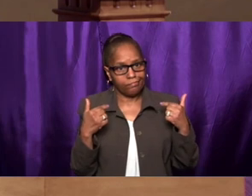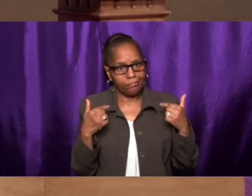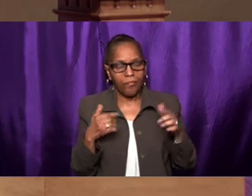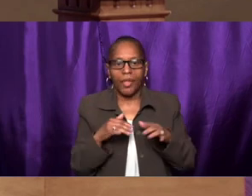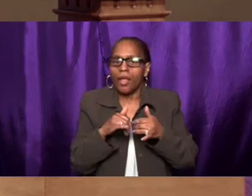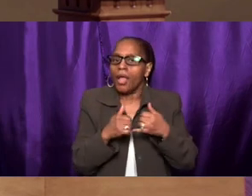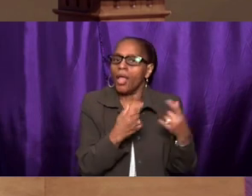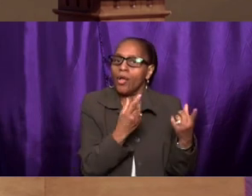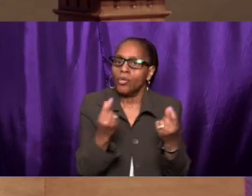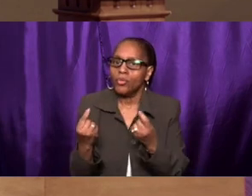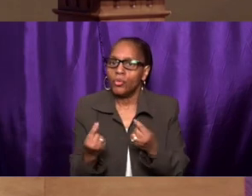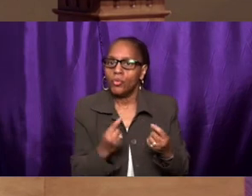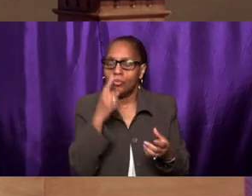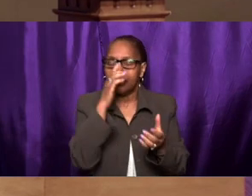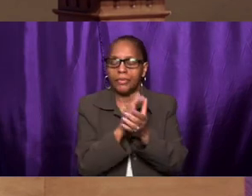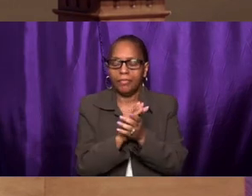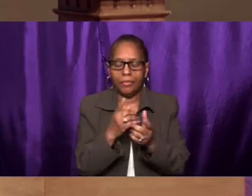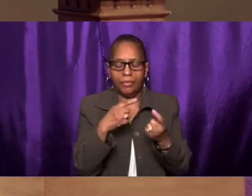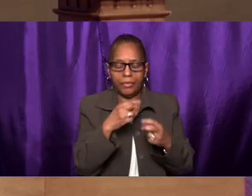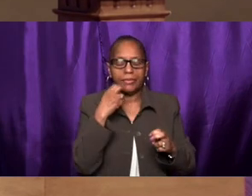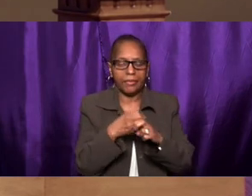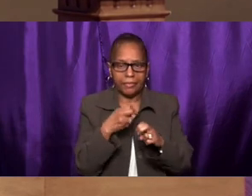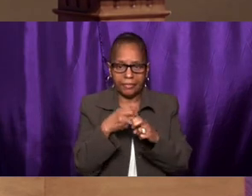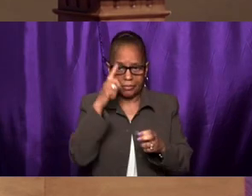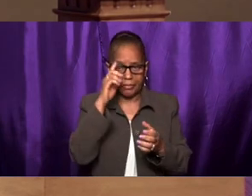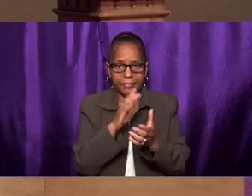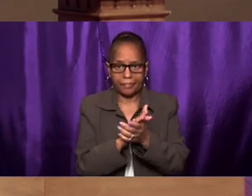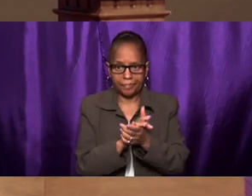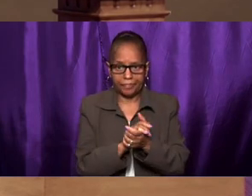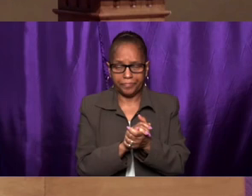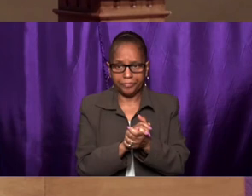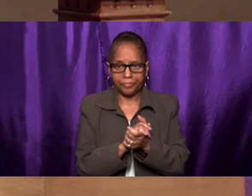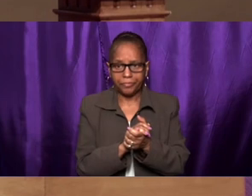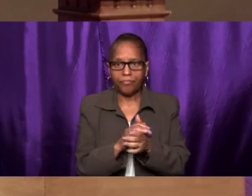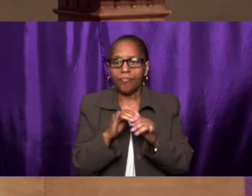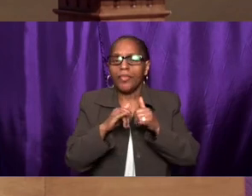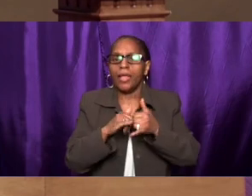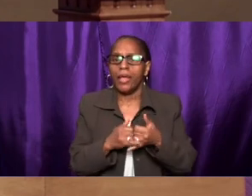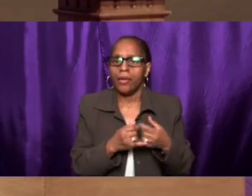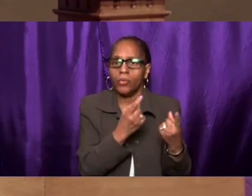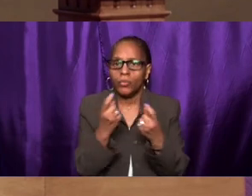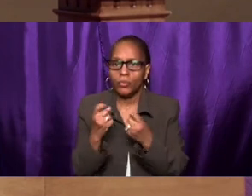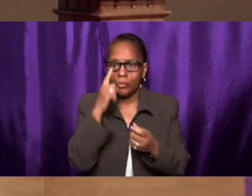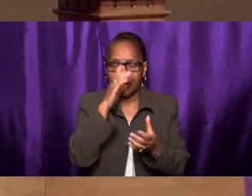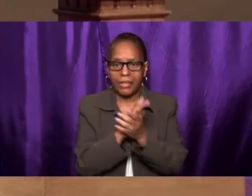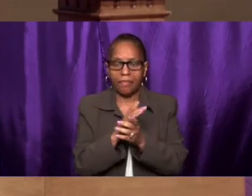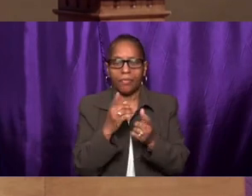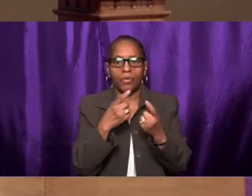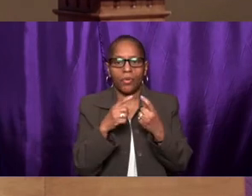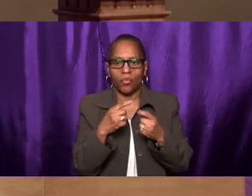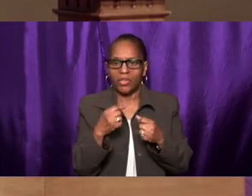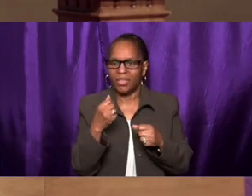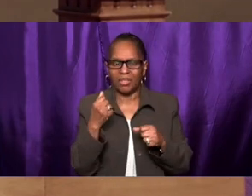How do you believe when it's hard to believe? How do you believe when the